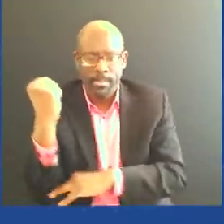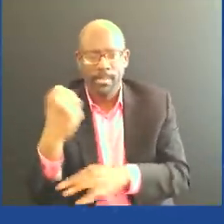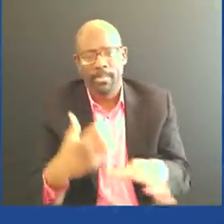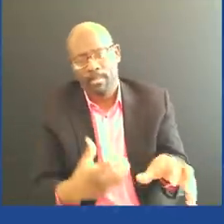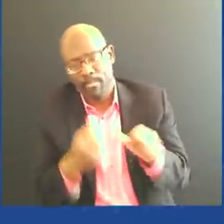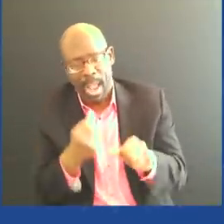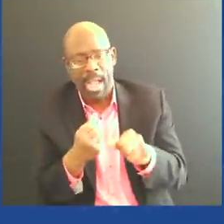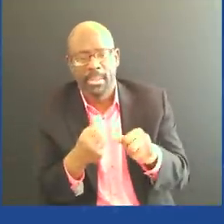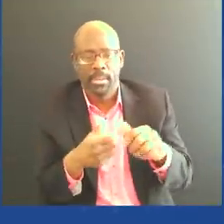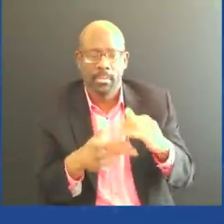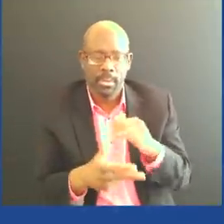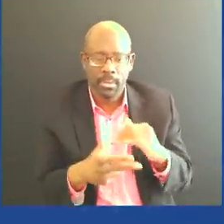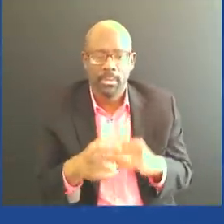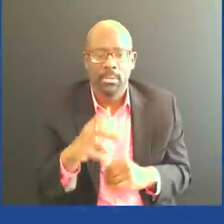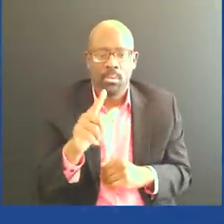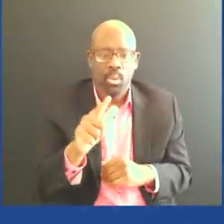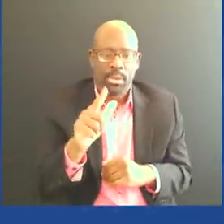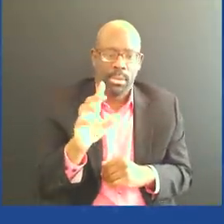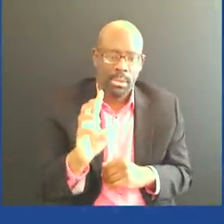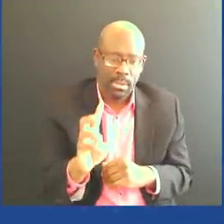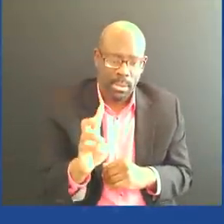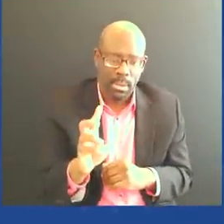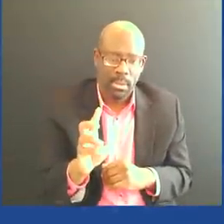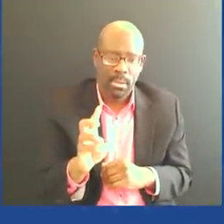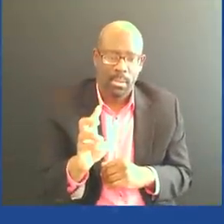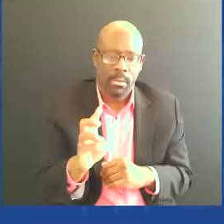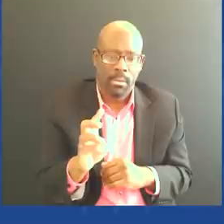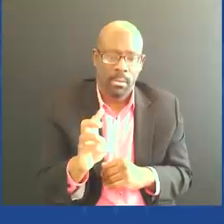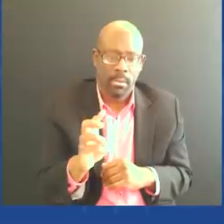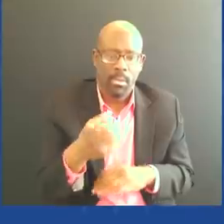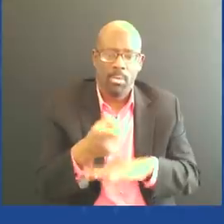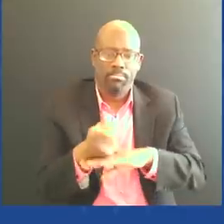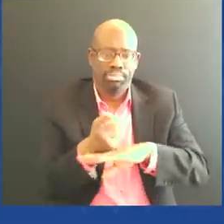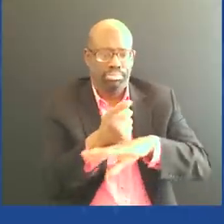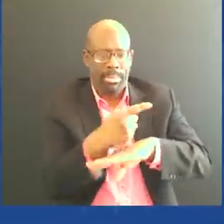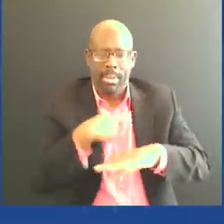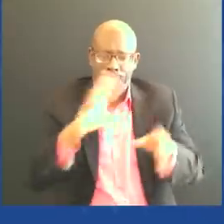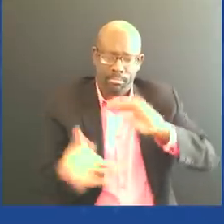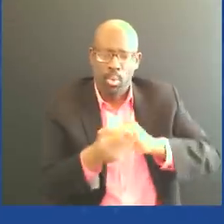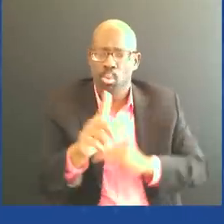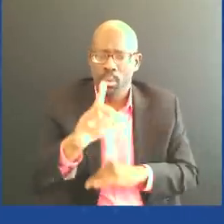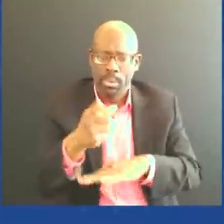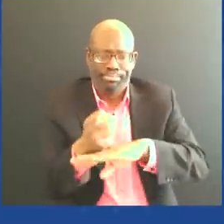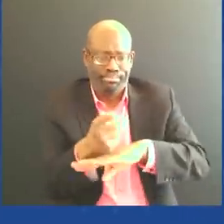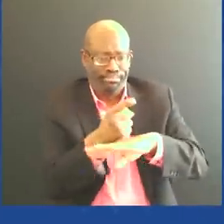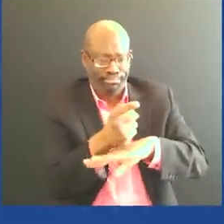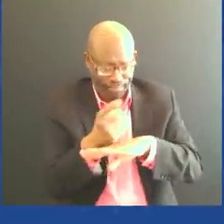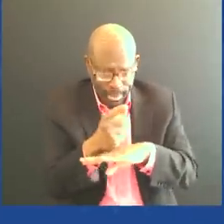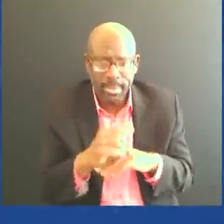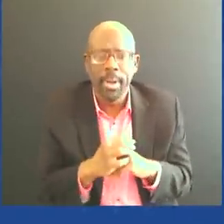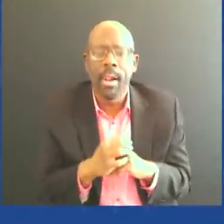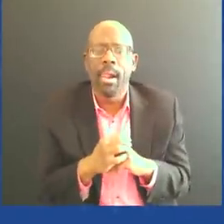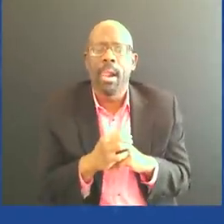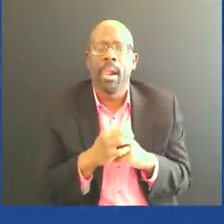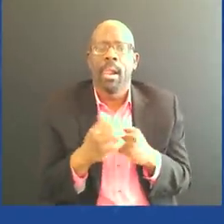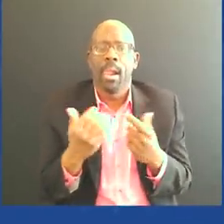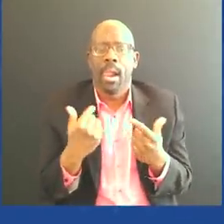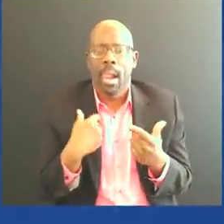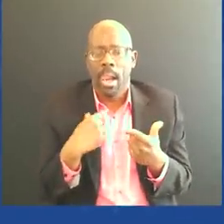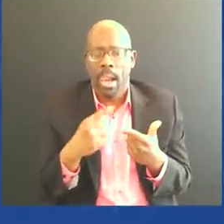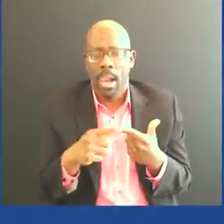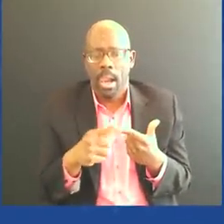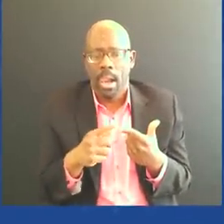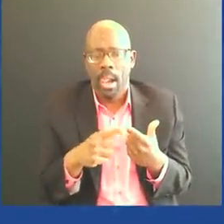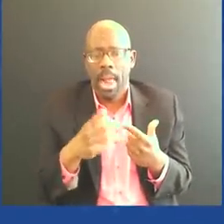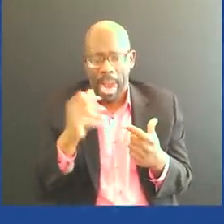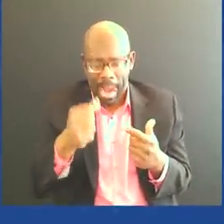48 torpedoes, which enable it to conduct the sub's more traditional missions of tracking and sinking, if necessary, enemy submarines